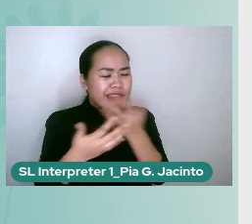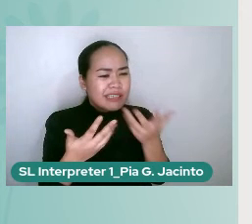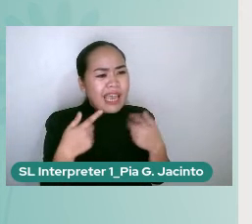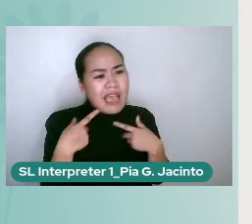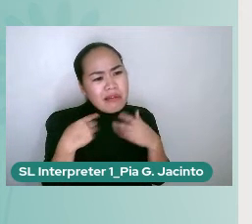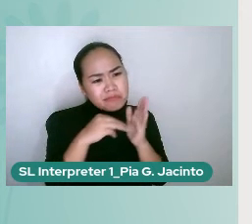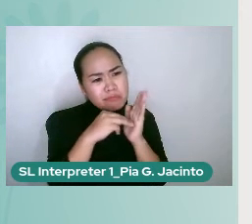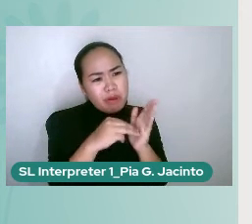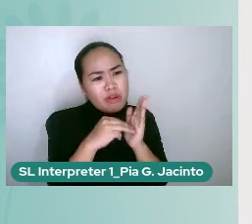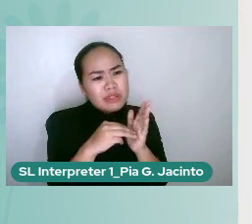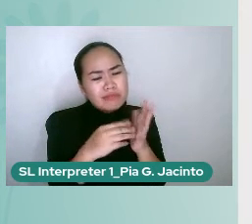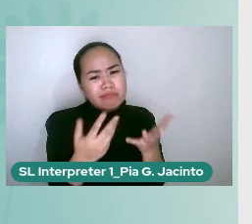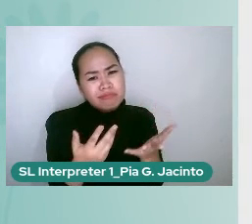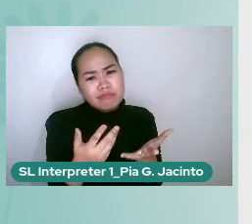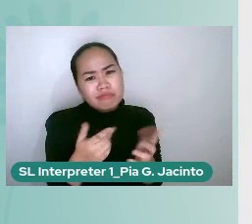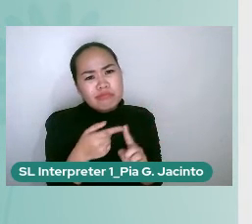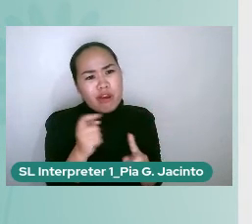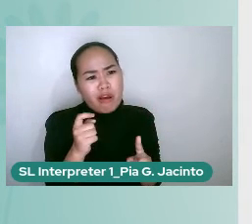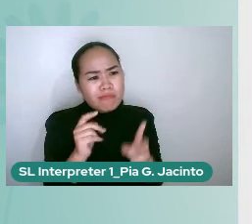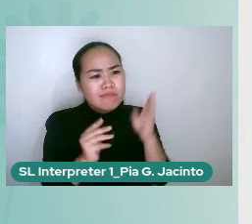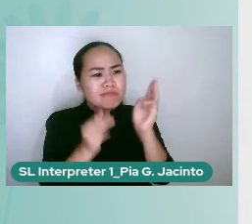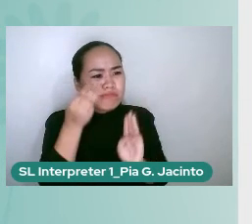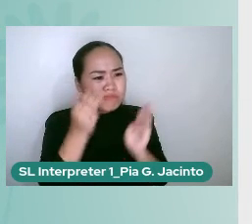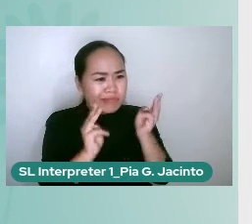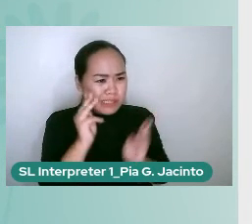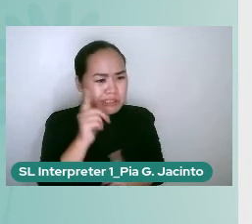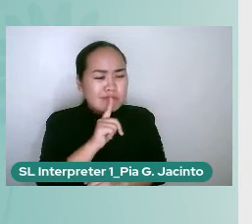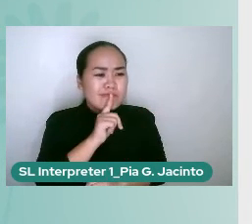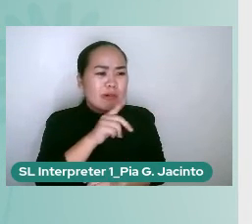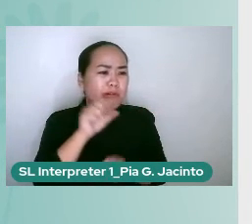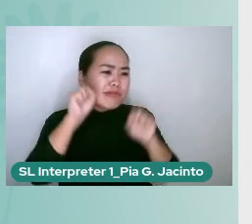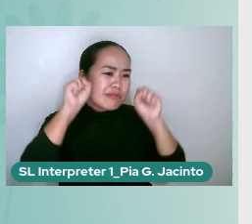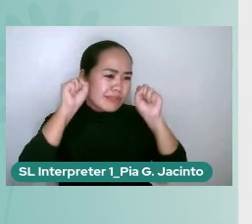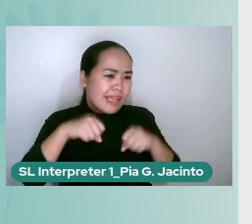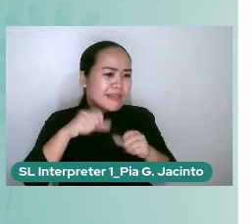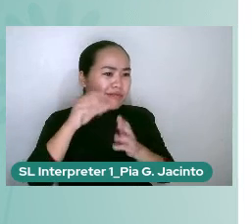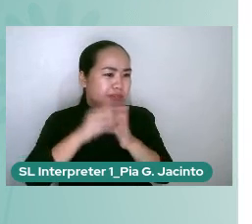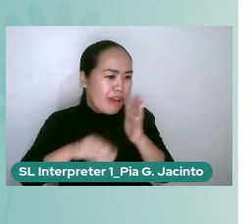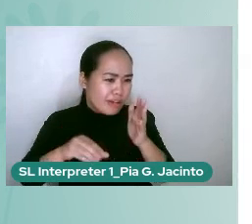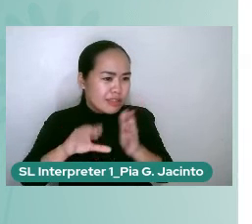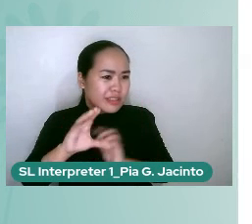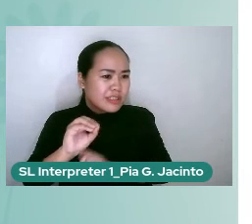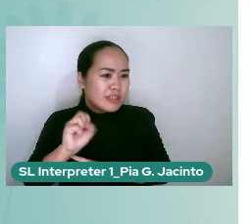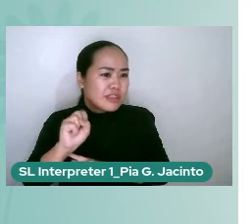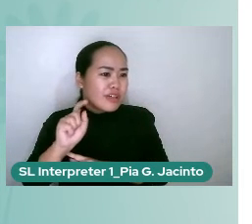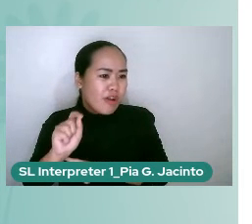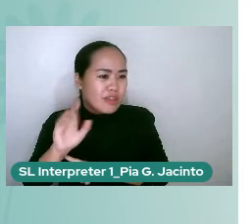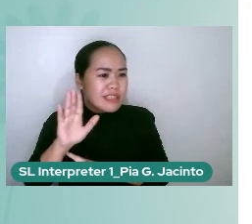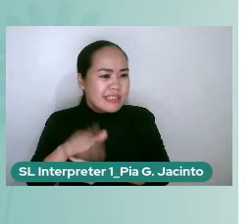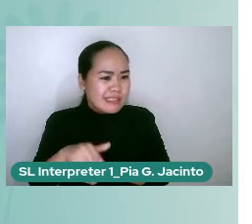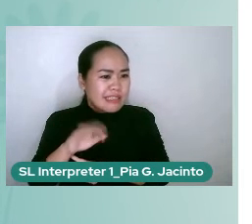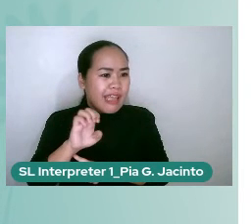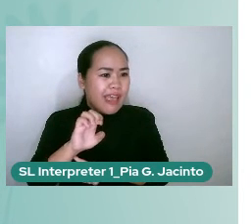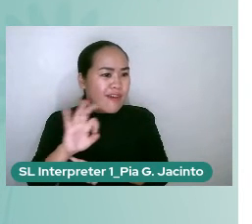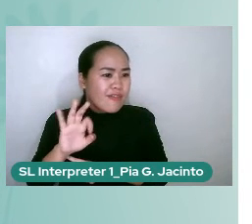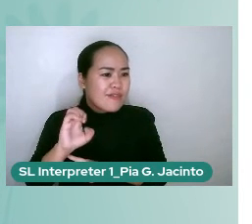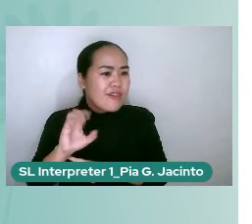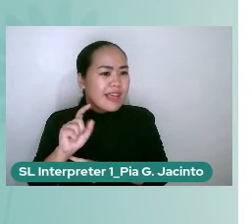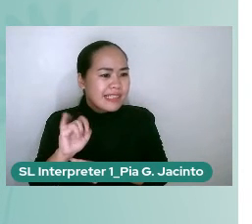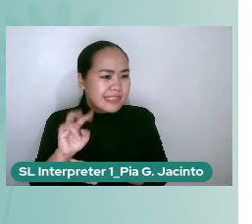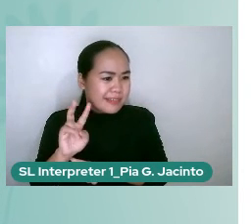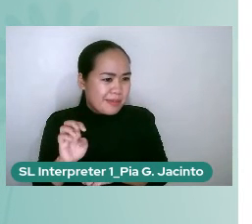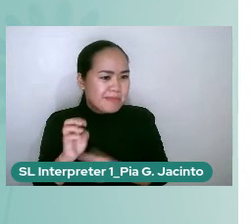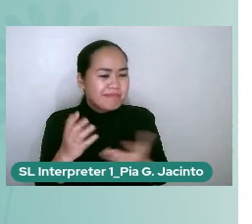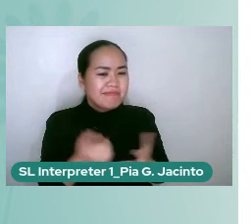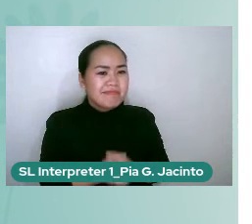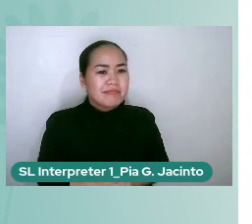Malaysia, and it is the same. It is cost effective. So we've had